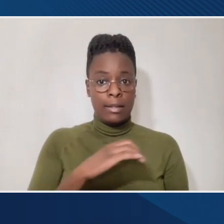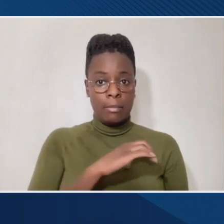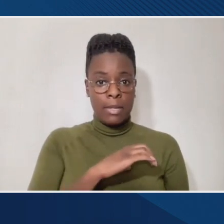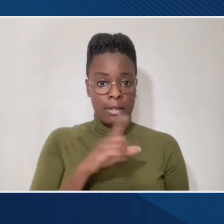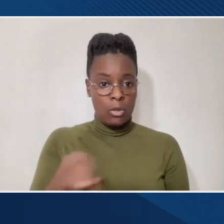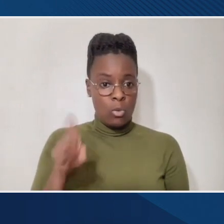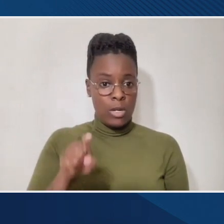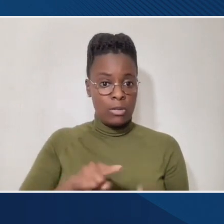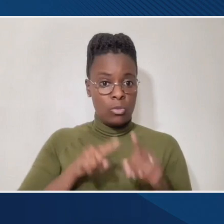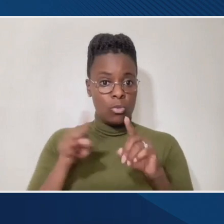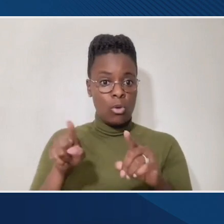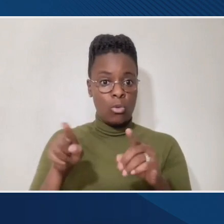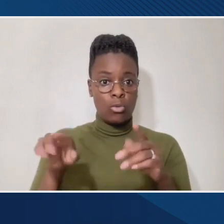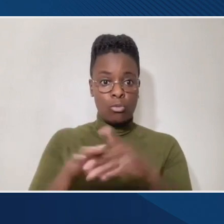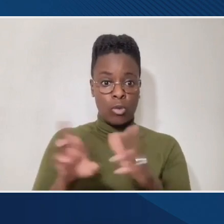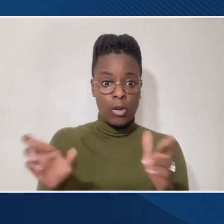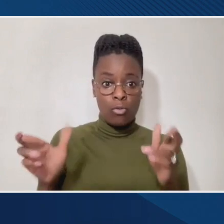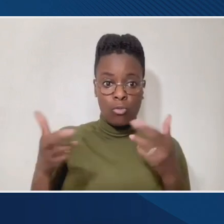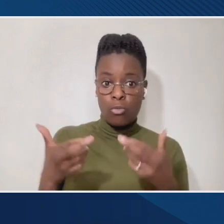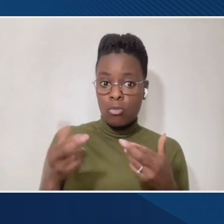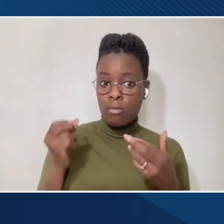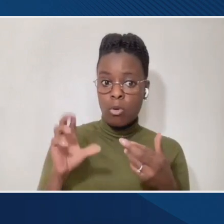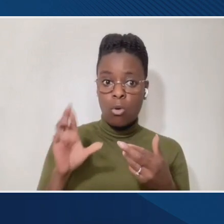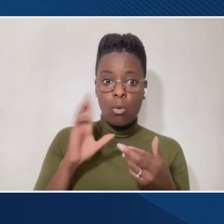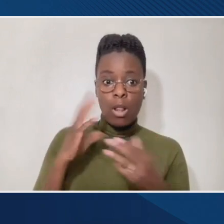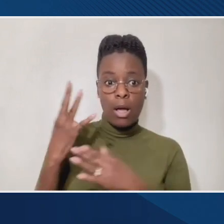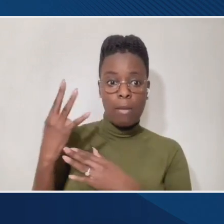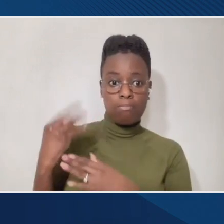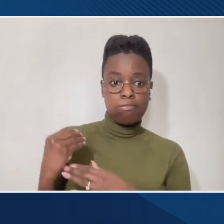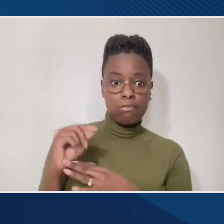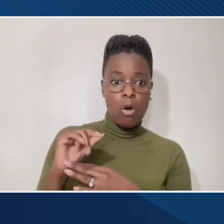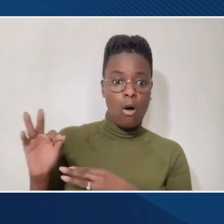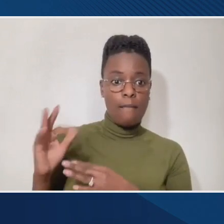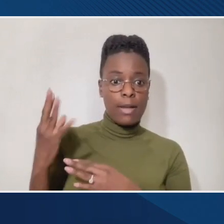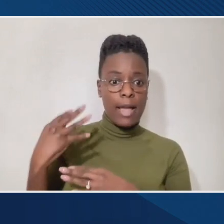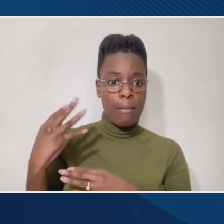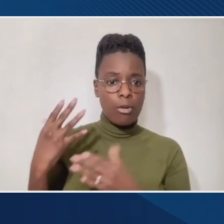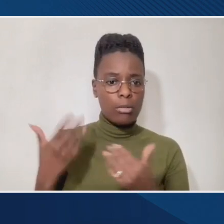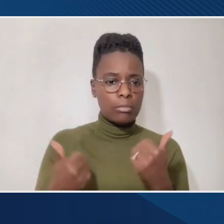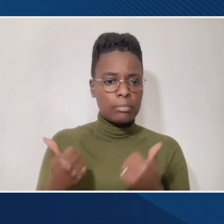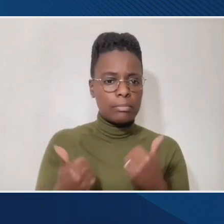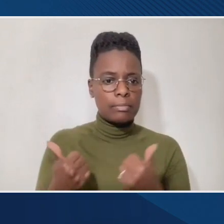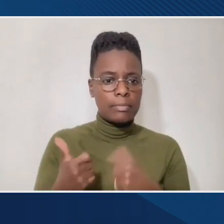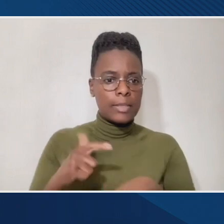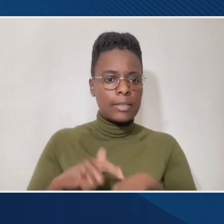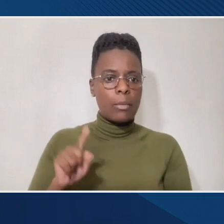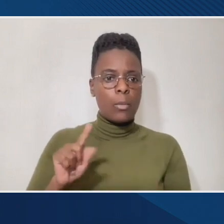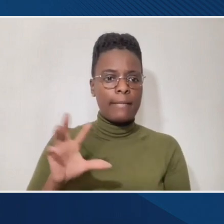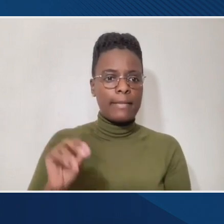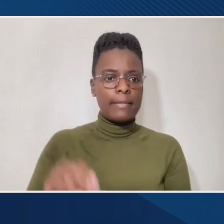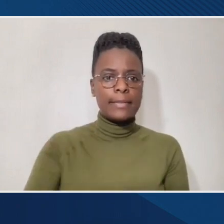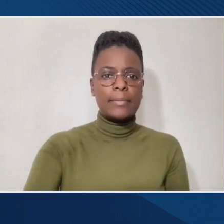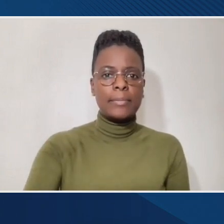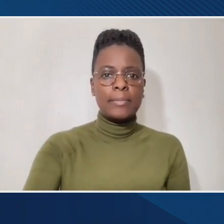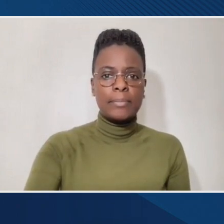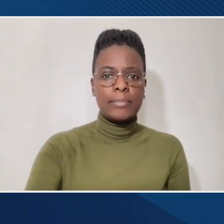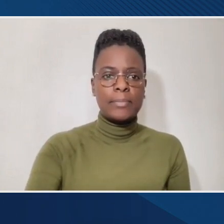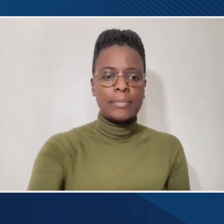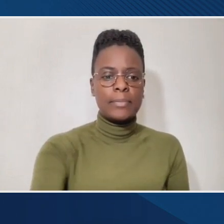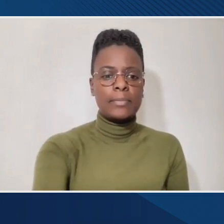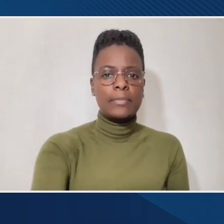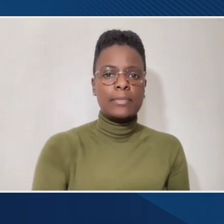go to a breakout room, or you're good just going off camera and coming back on at 1:50 Eastern? All right, looks